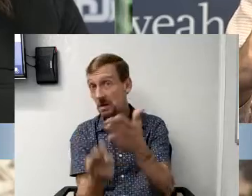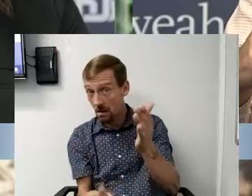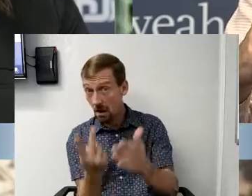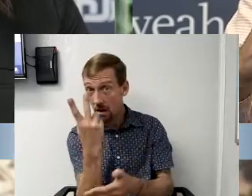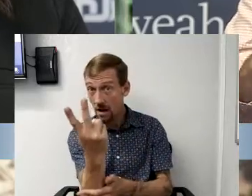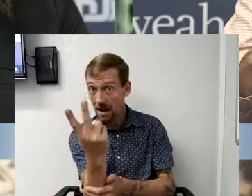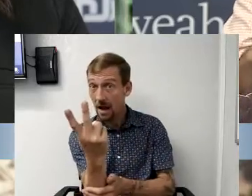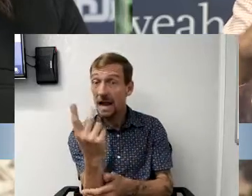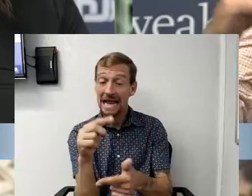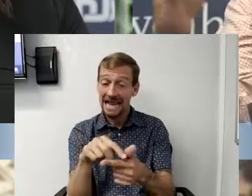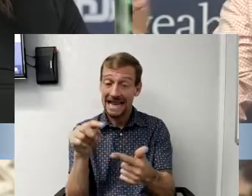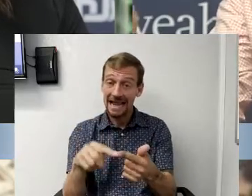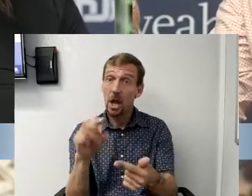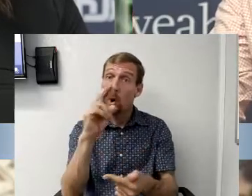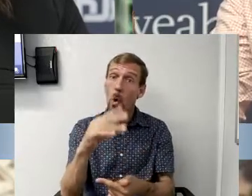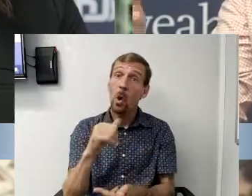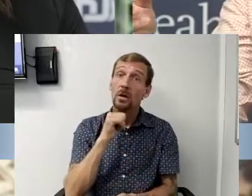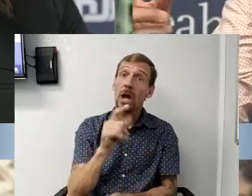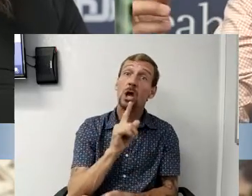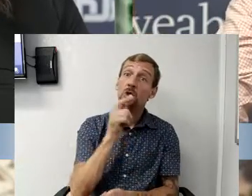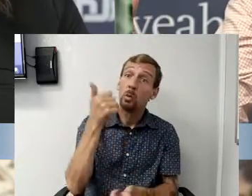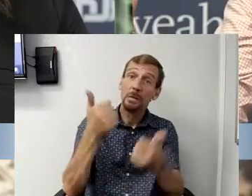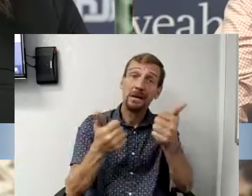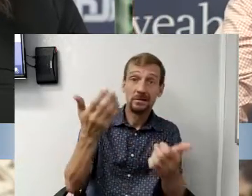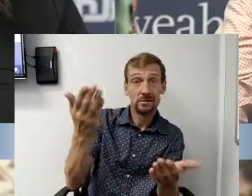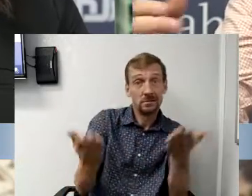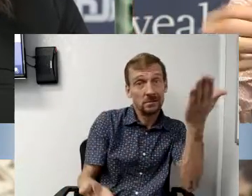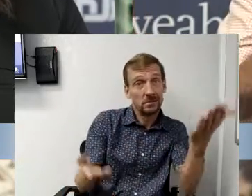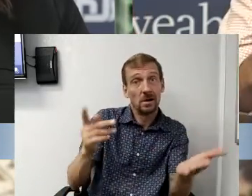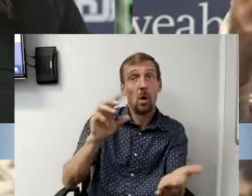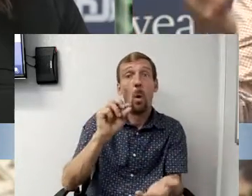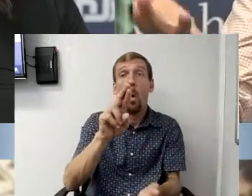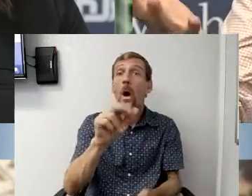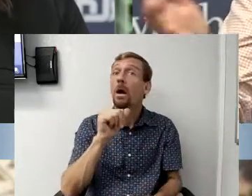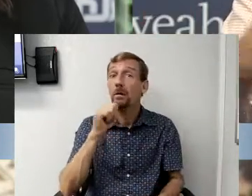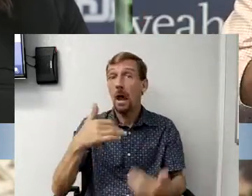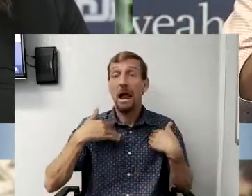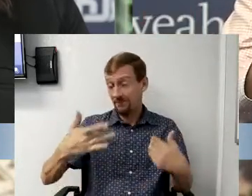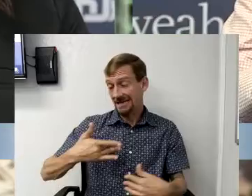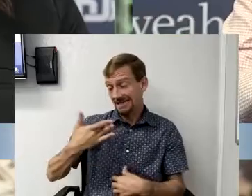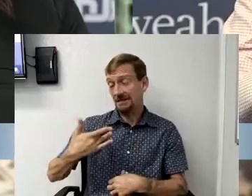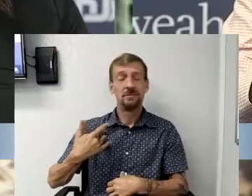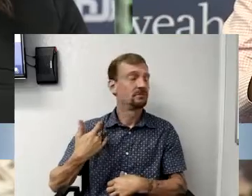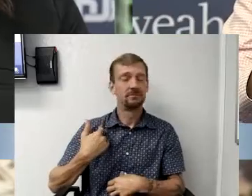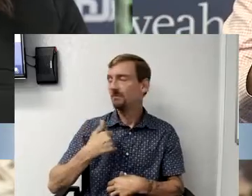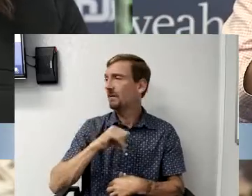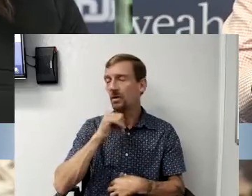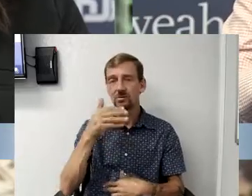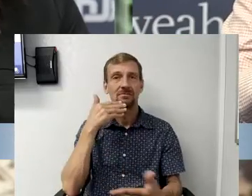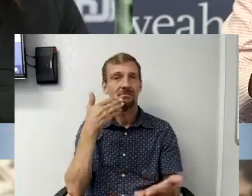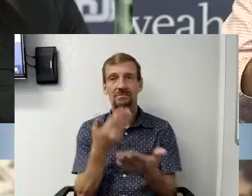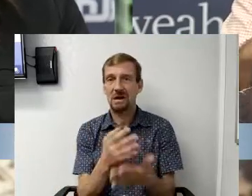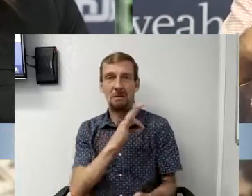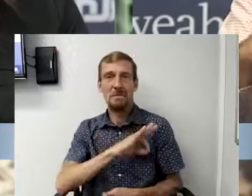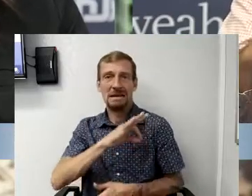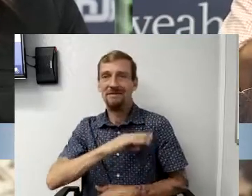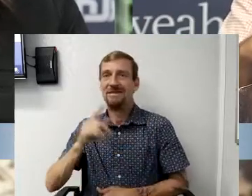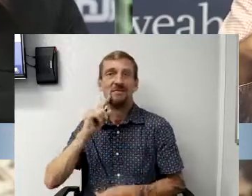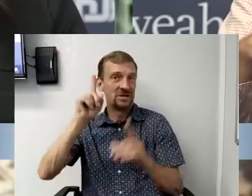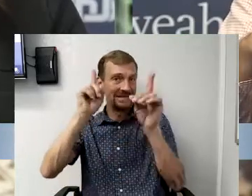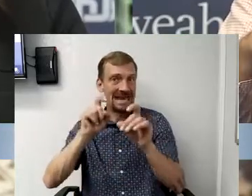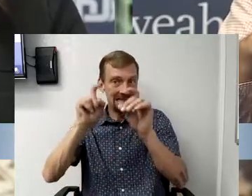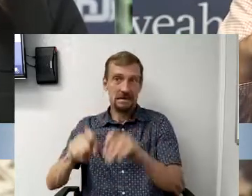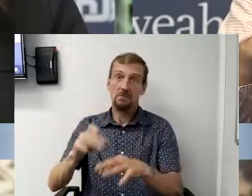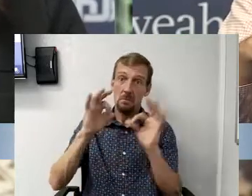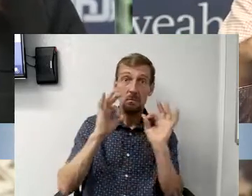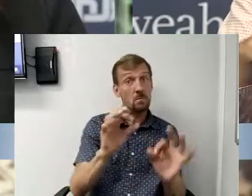too soon or if it's not going to make much of a difference because you don't have any symptoms, then not going to be a lot of benefit to testing. Yeah.